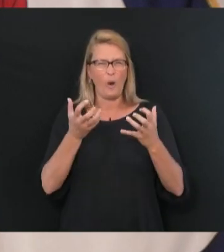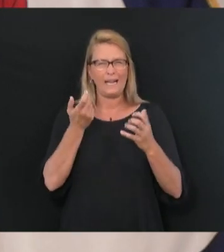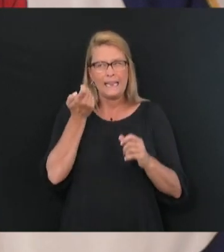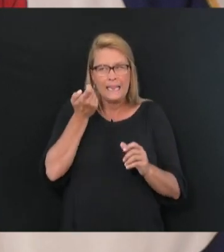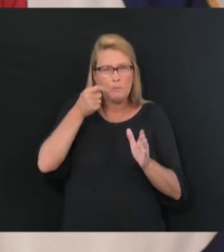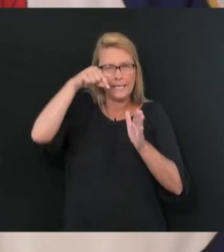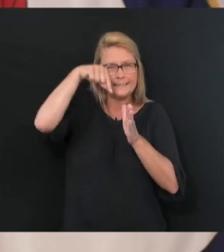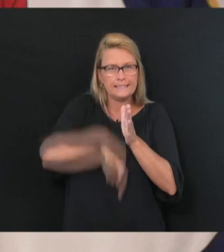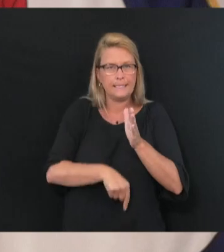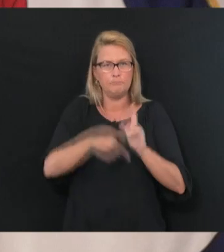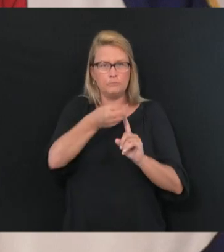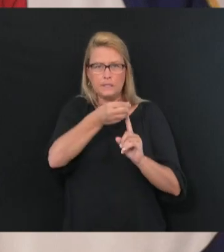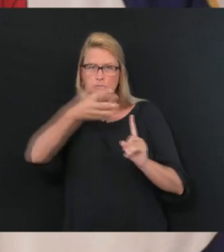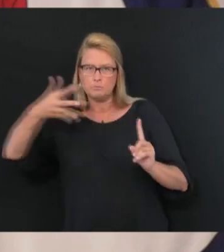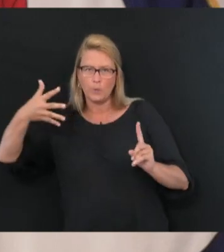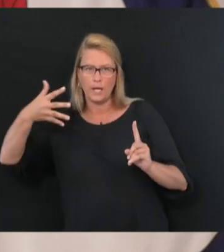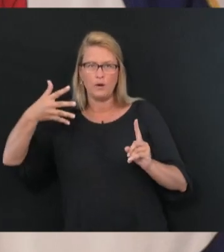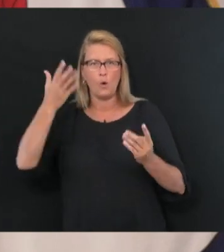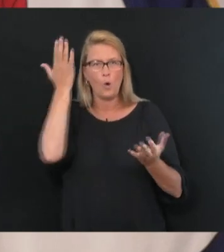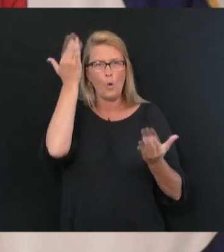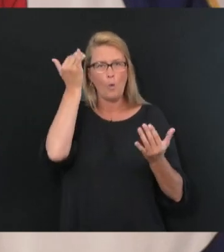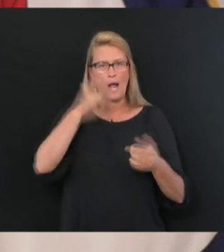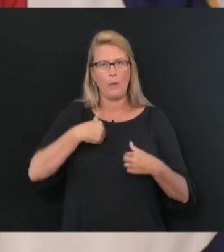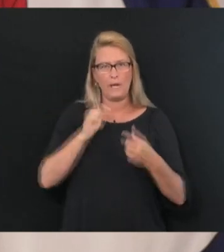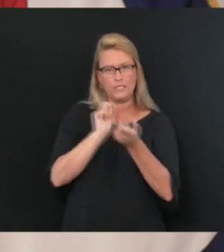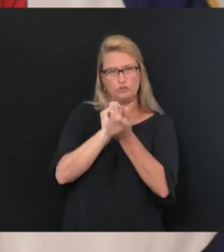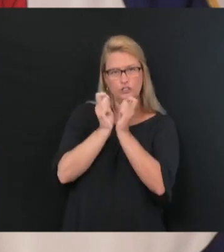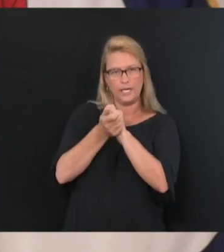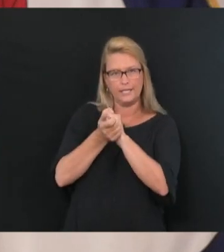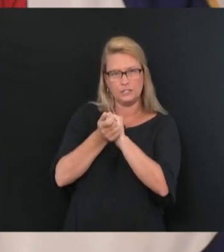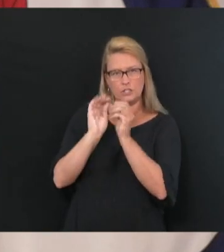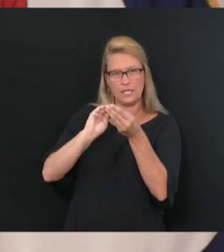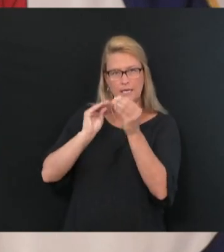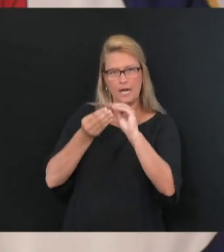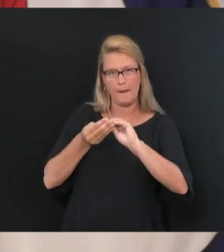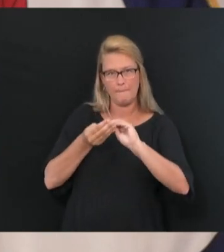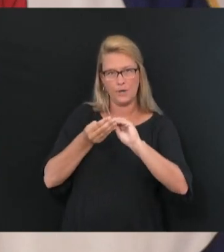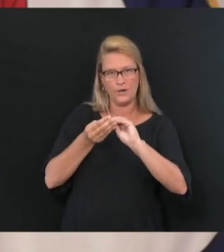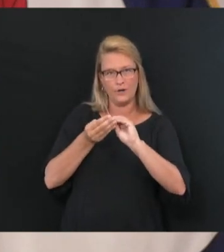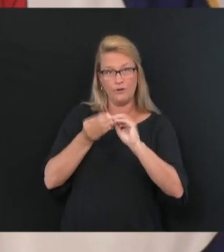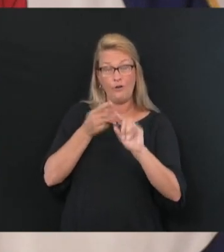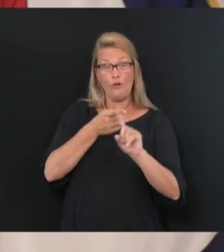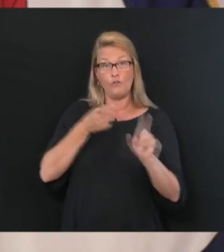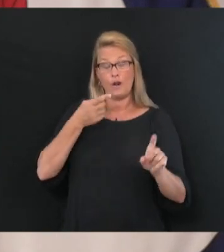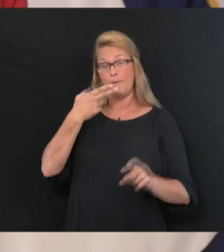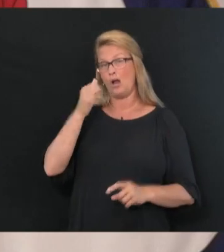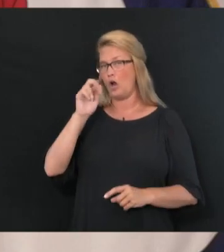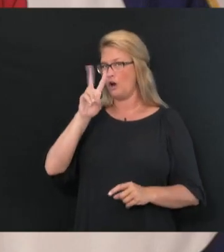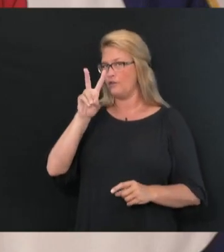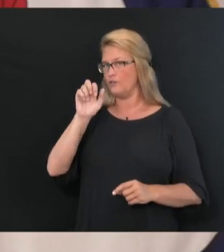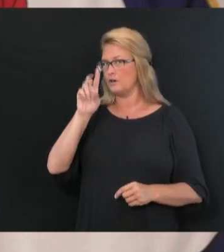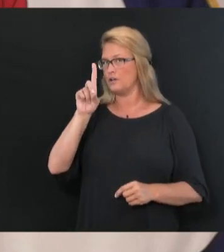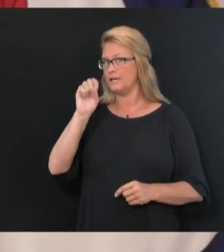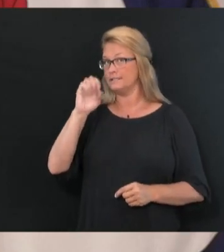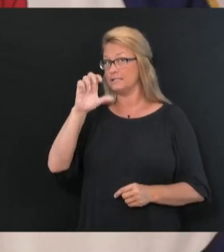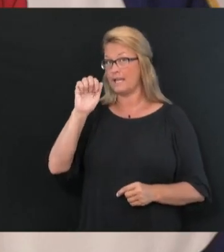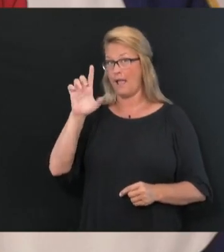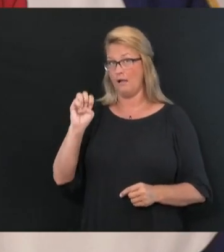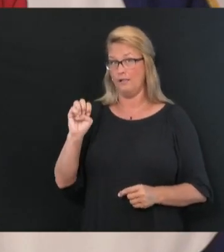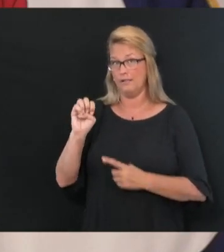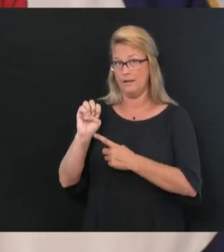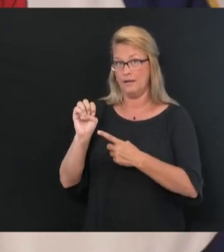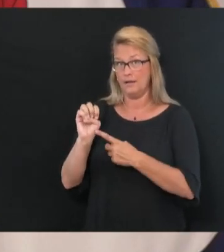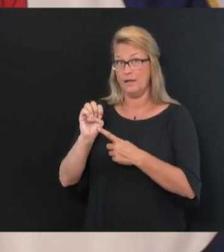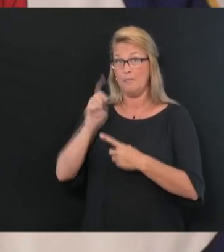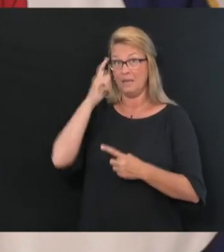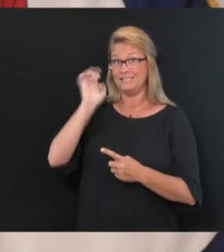you why we tweak the numbers from the Harvard scale just a little bit. And here's my